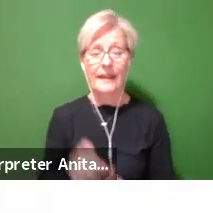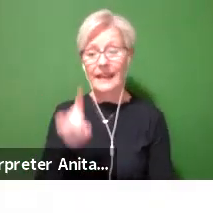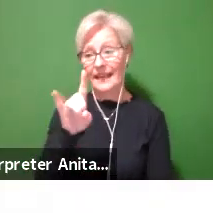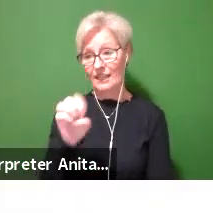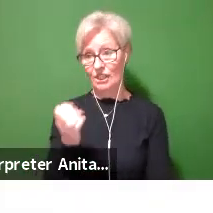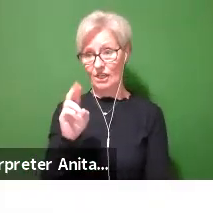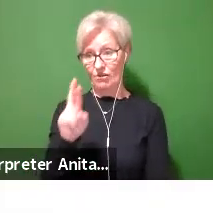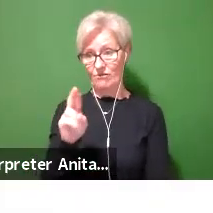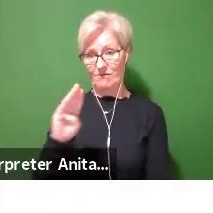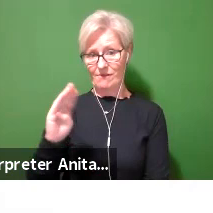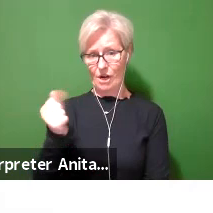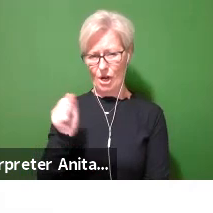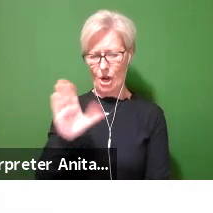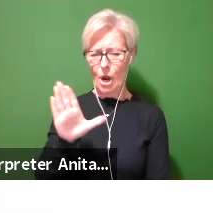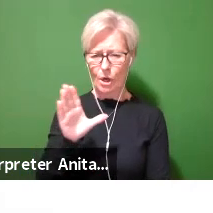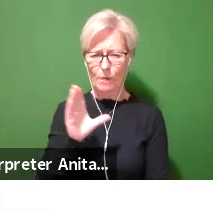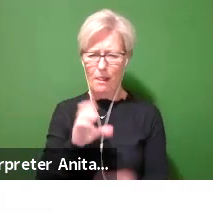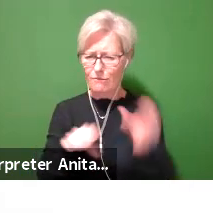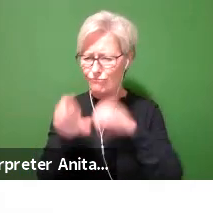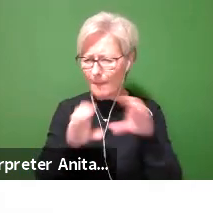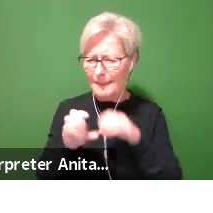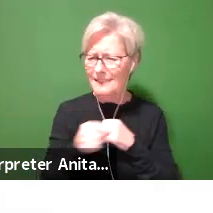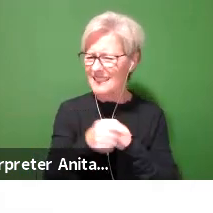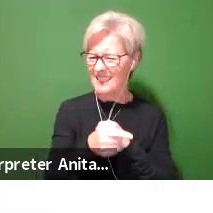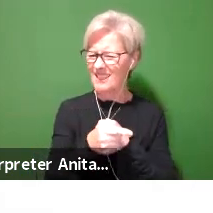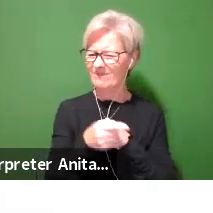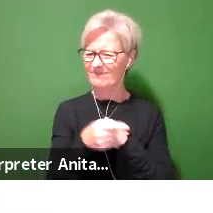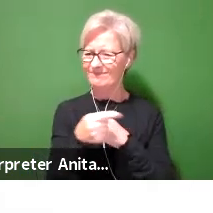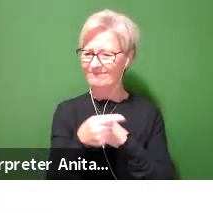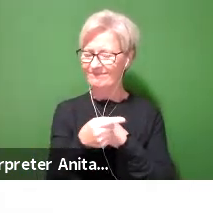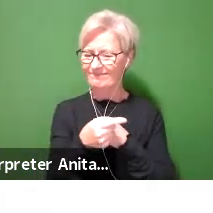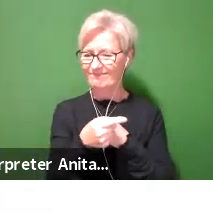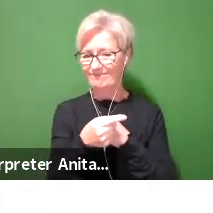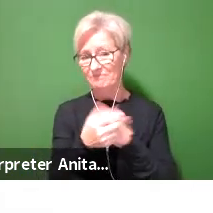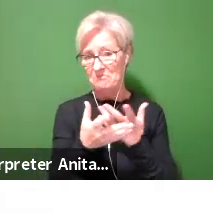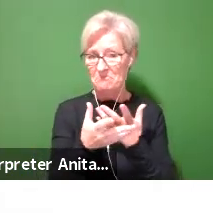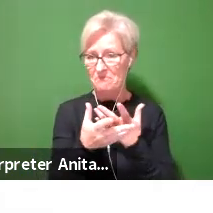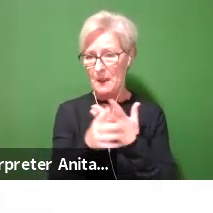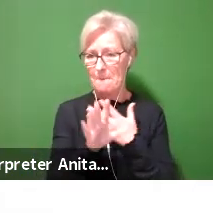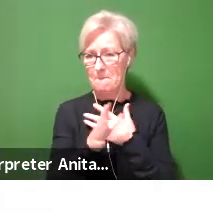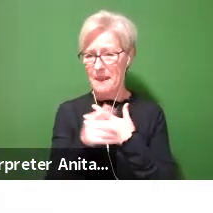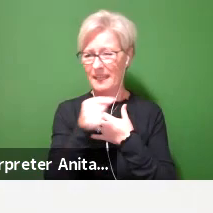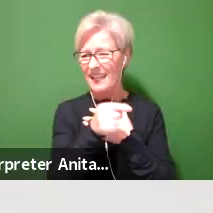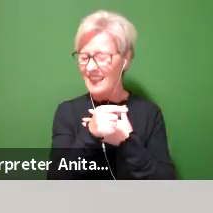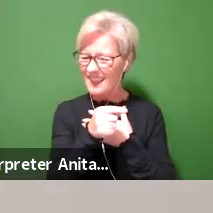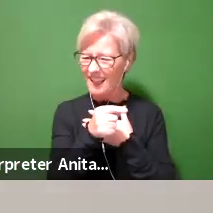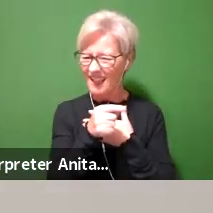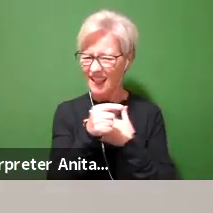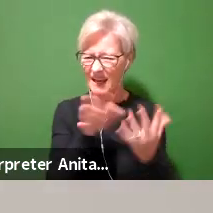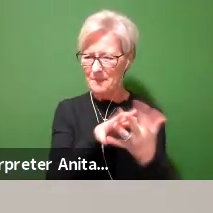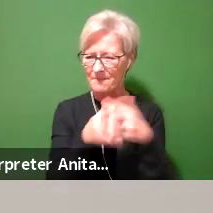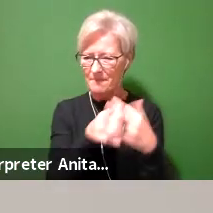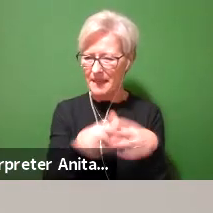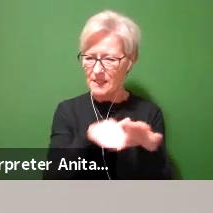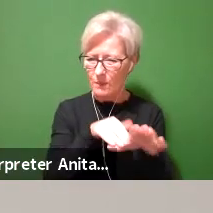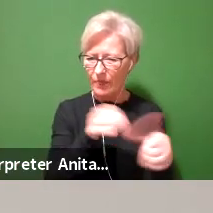menopause symptoms. The big concern with herbal remedies is that they may interact with the other medications you're taking, so never use them